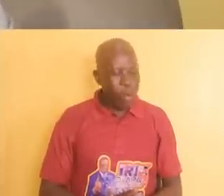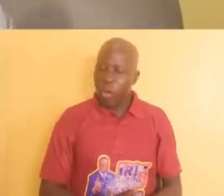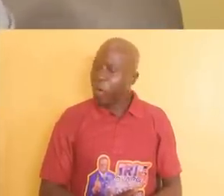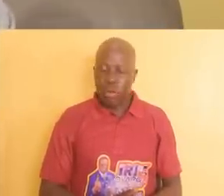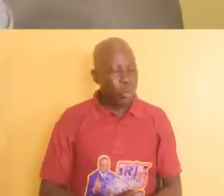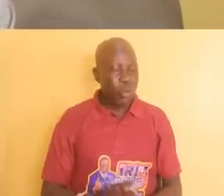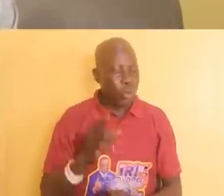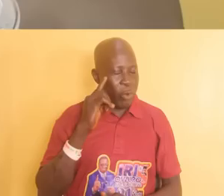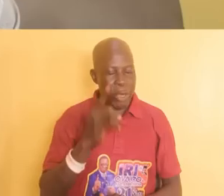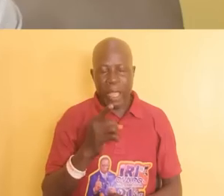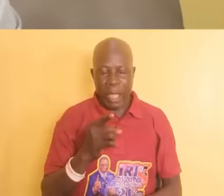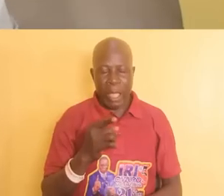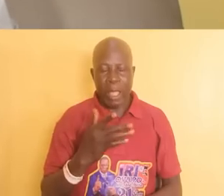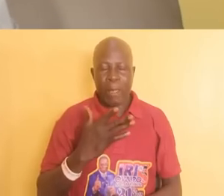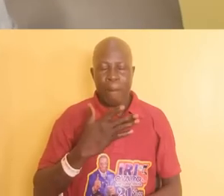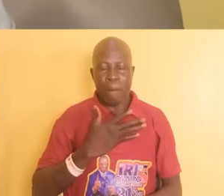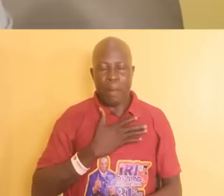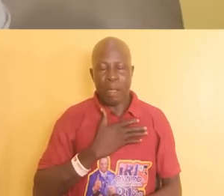oro jura